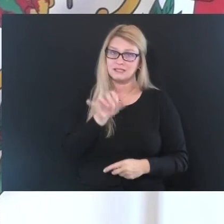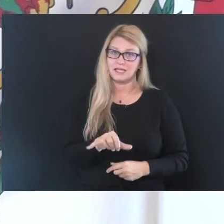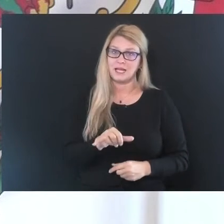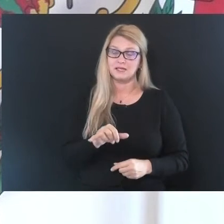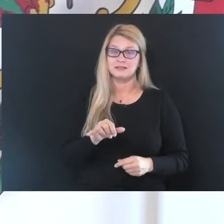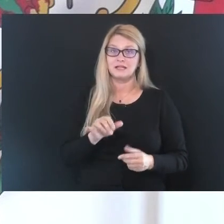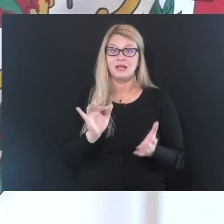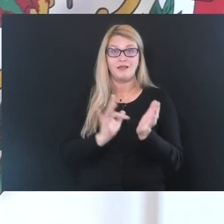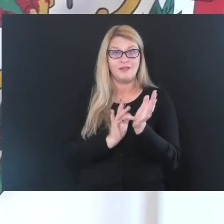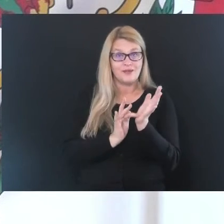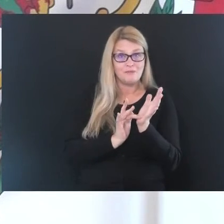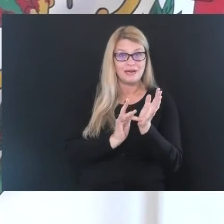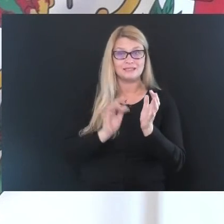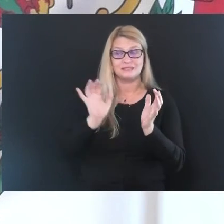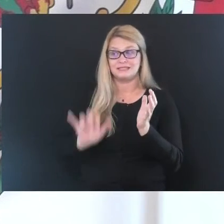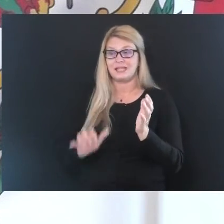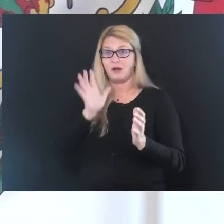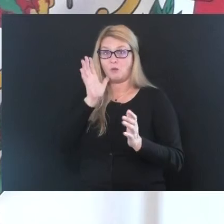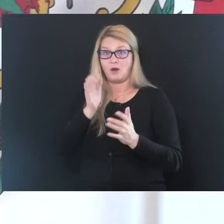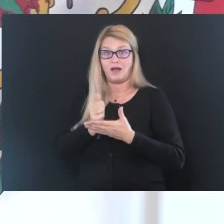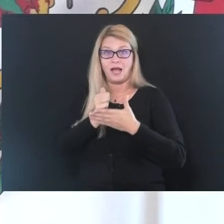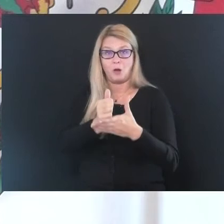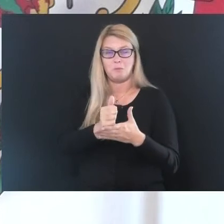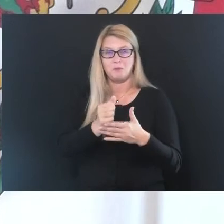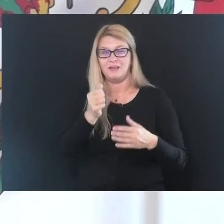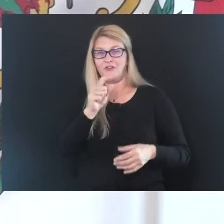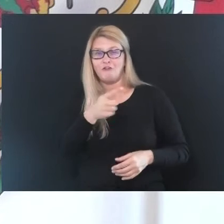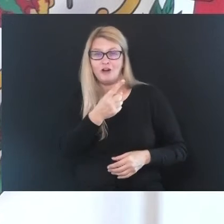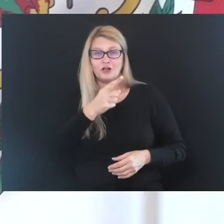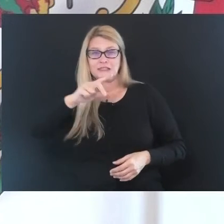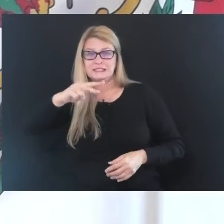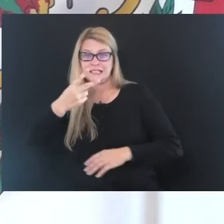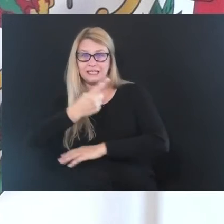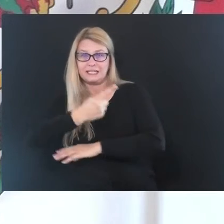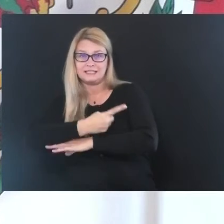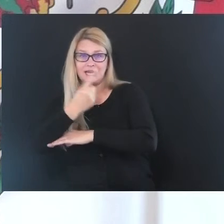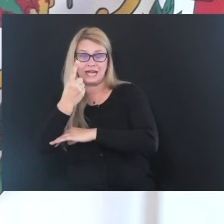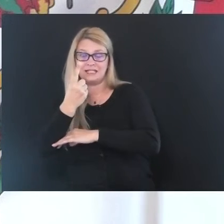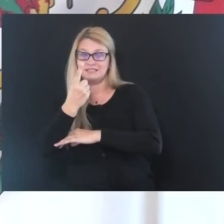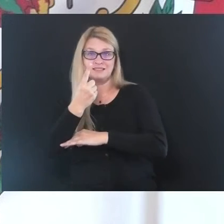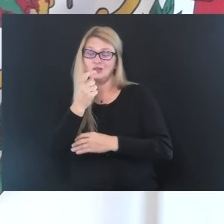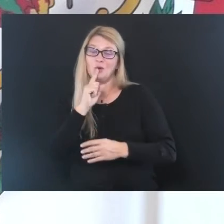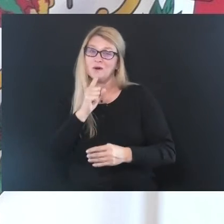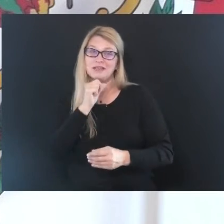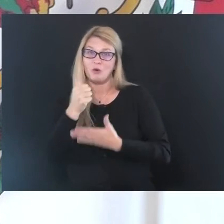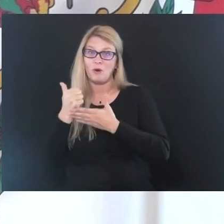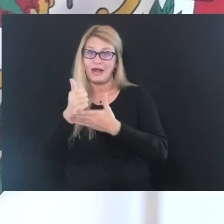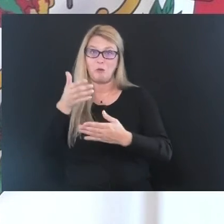drugs that will work in the first few days aren't much good after 6 days.